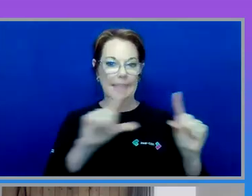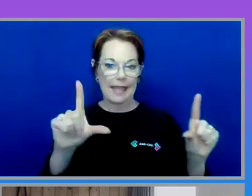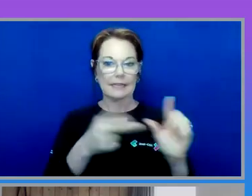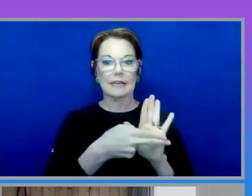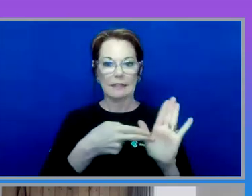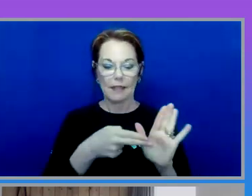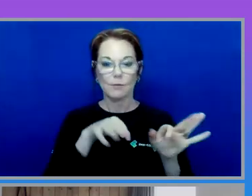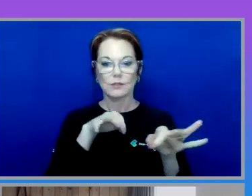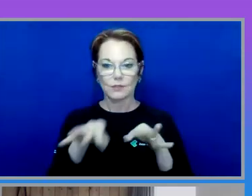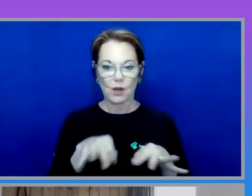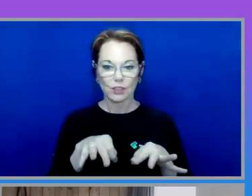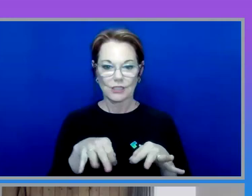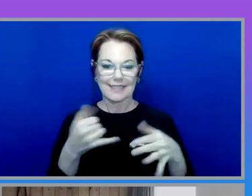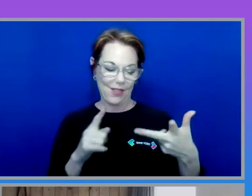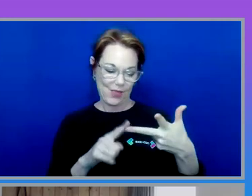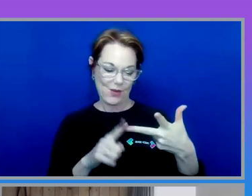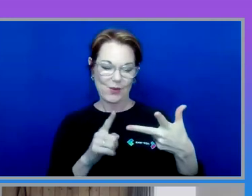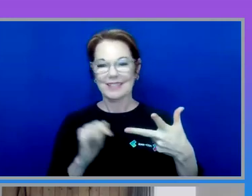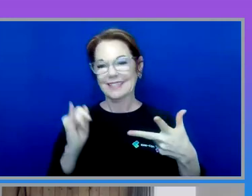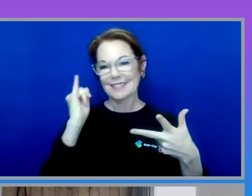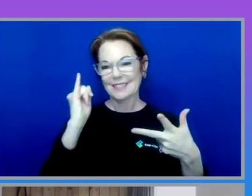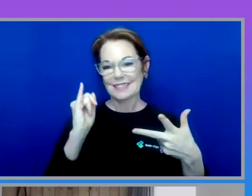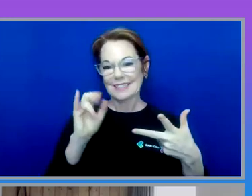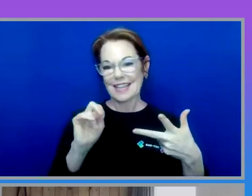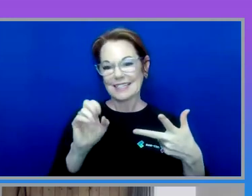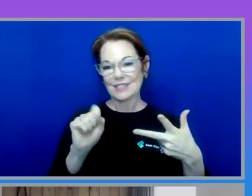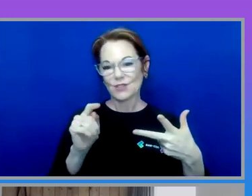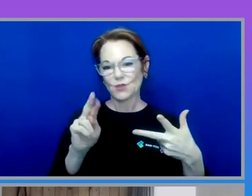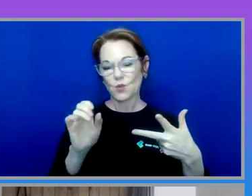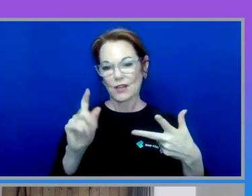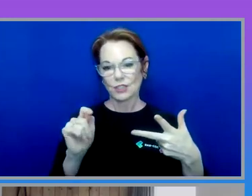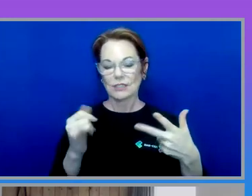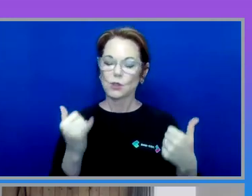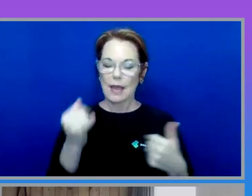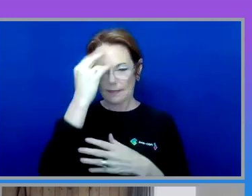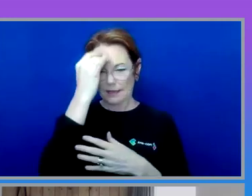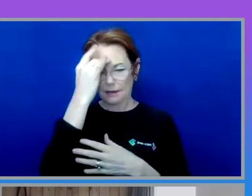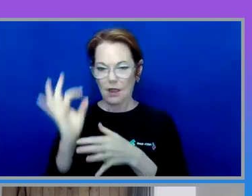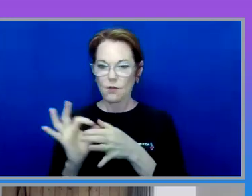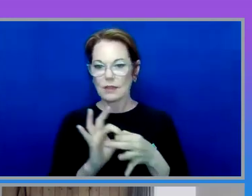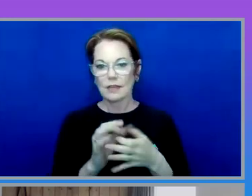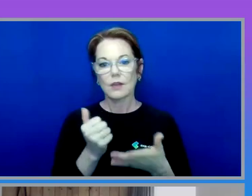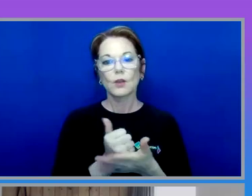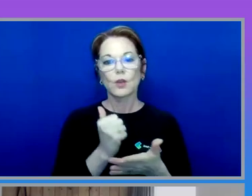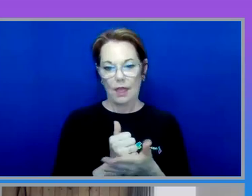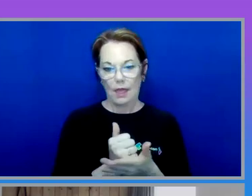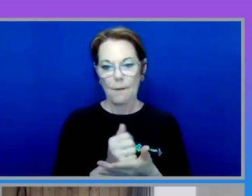we have instructions. Let's think about the instructions in the terms of the help text for input